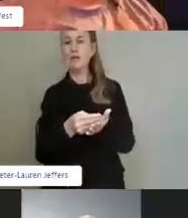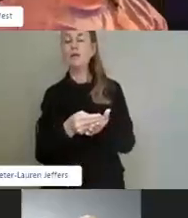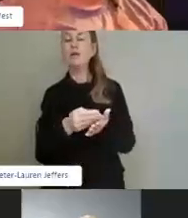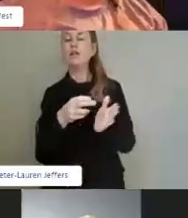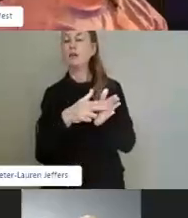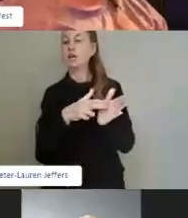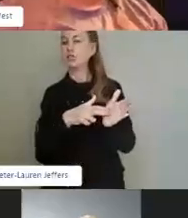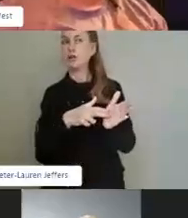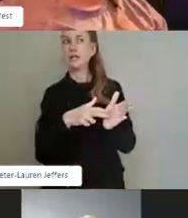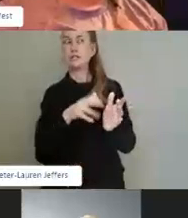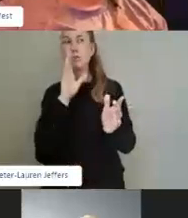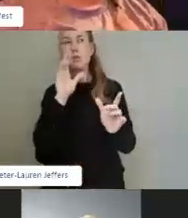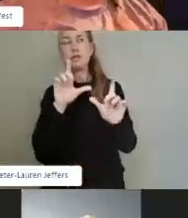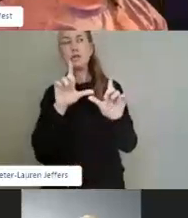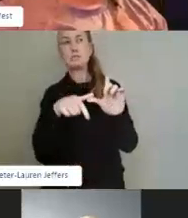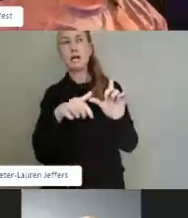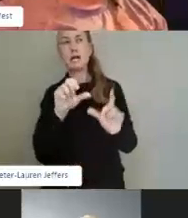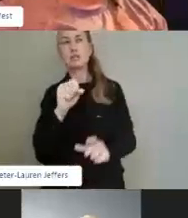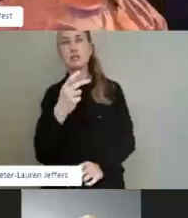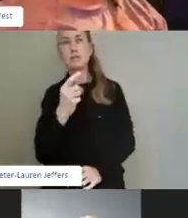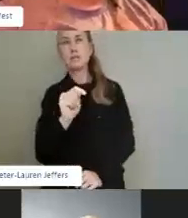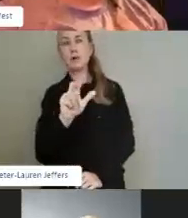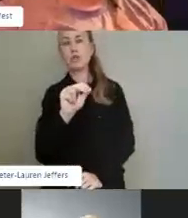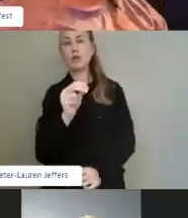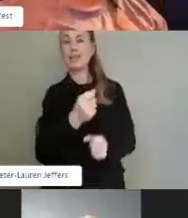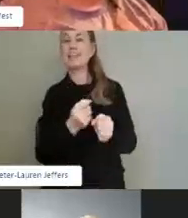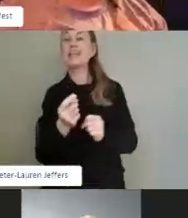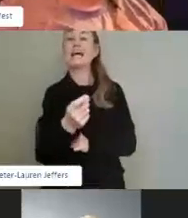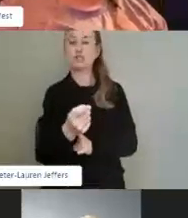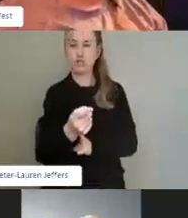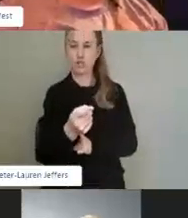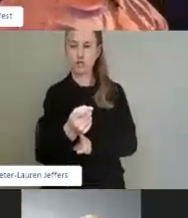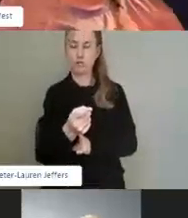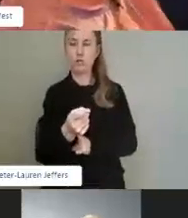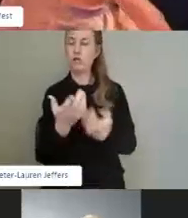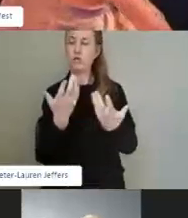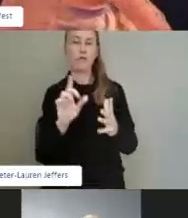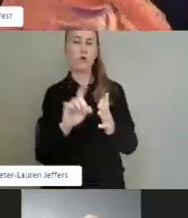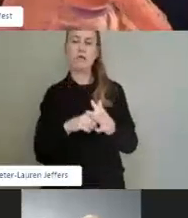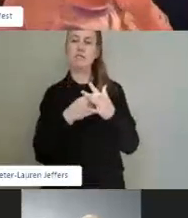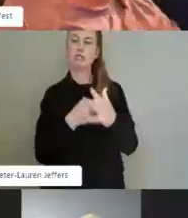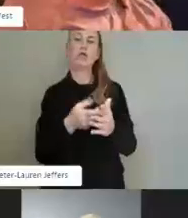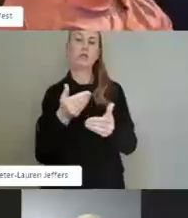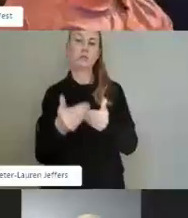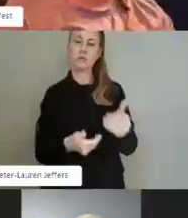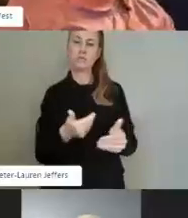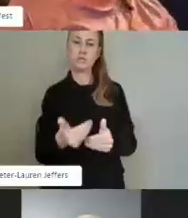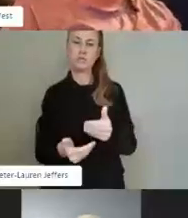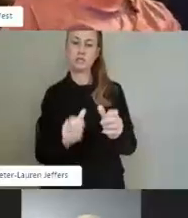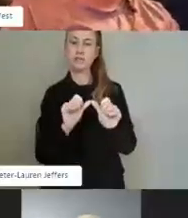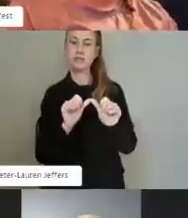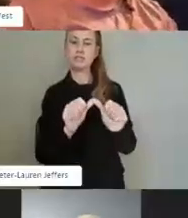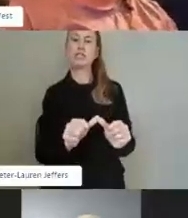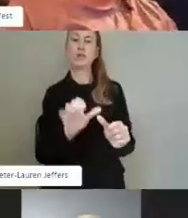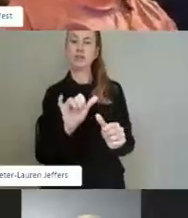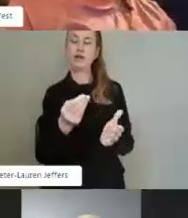aren't set to expire until September 30th of next year. So we've already begun the process of continuing